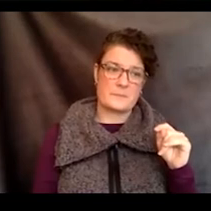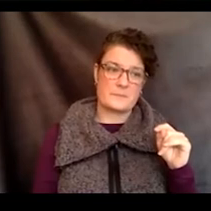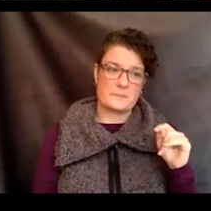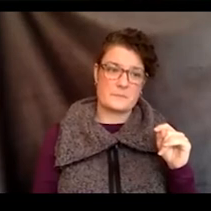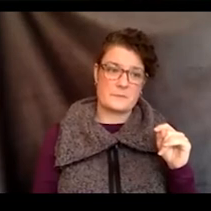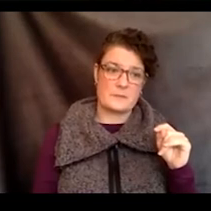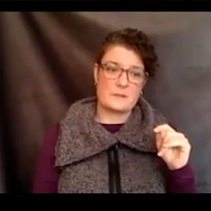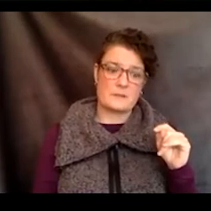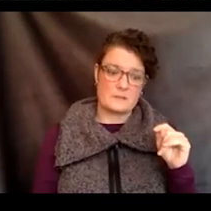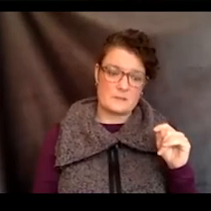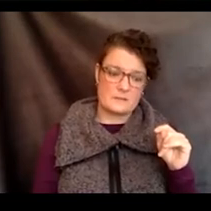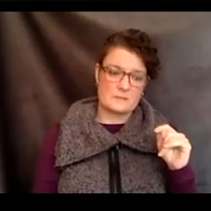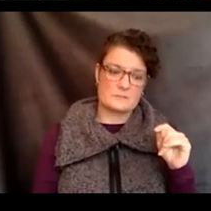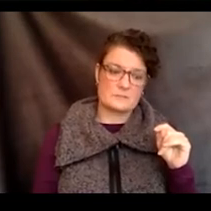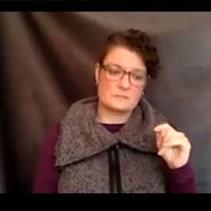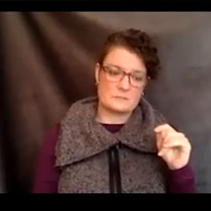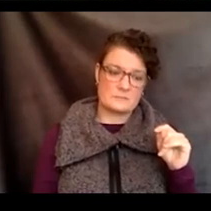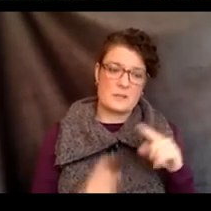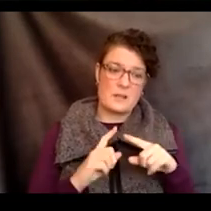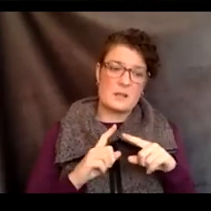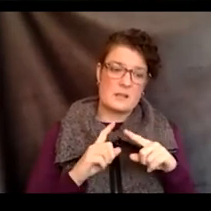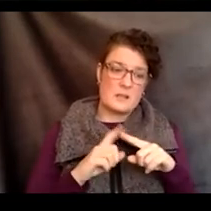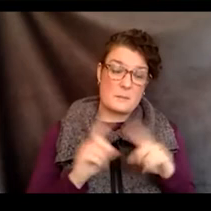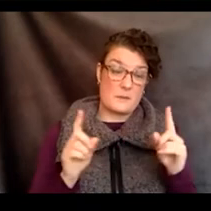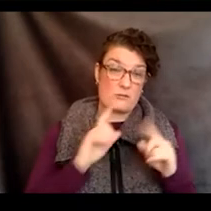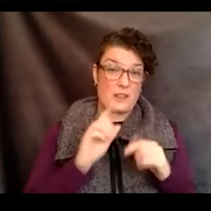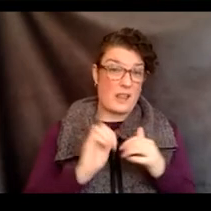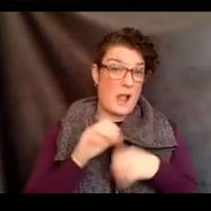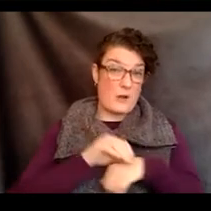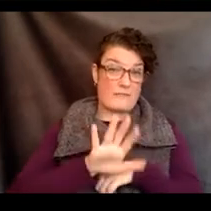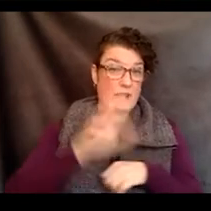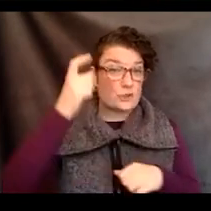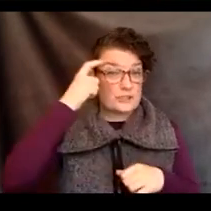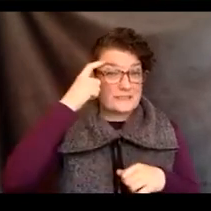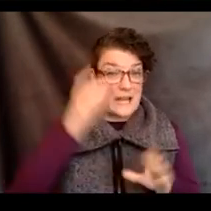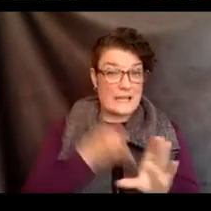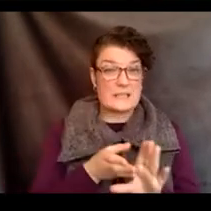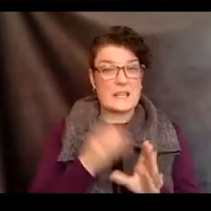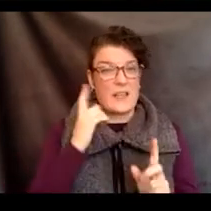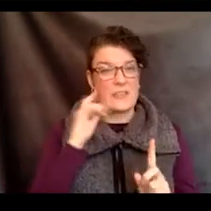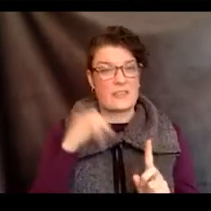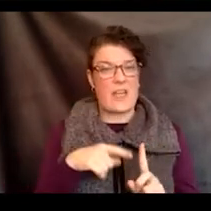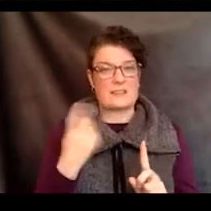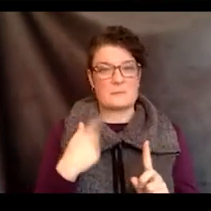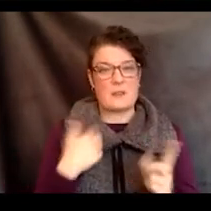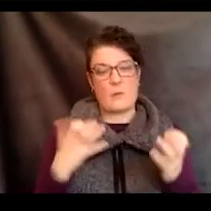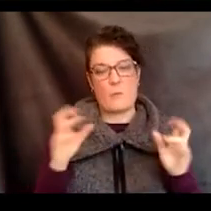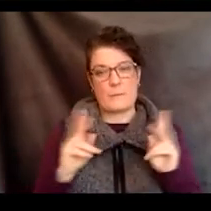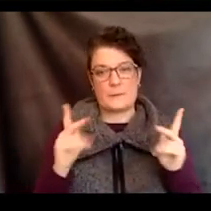But it really is like the way that it affects your psyche, I think, is the thing that I would like people to think